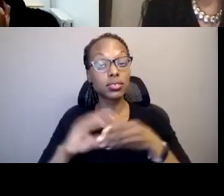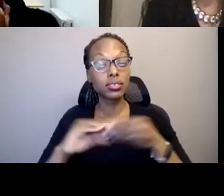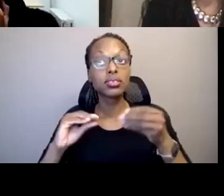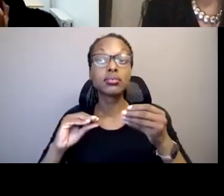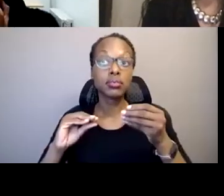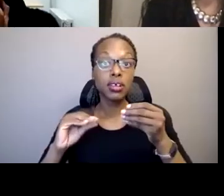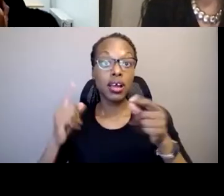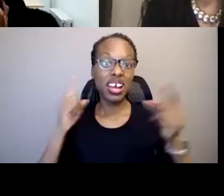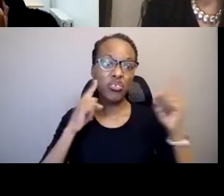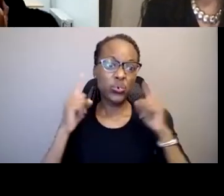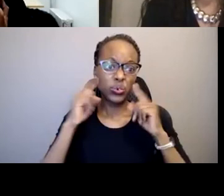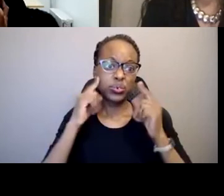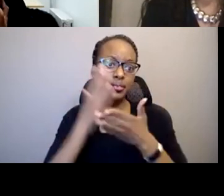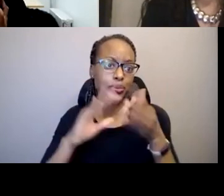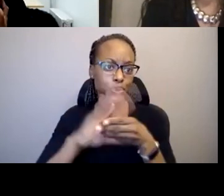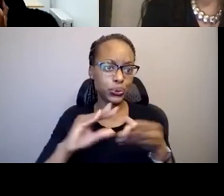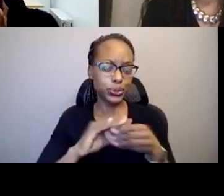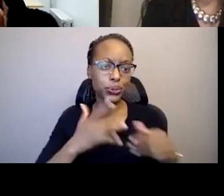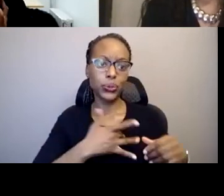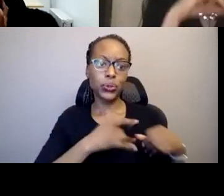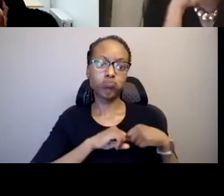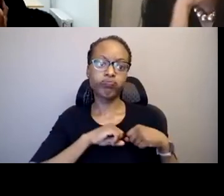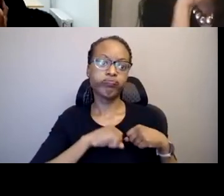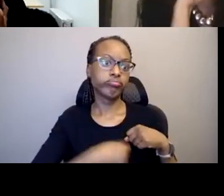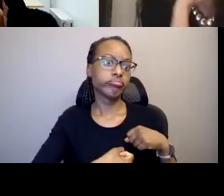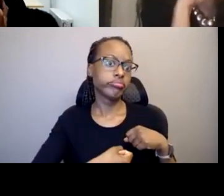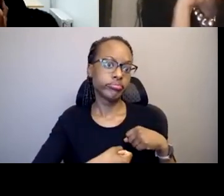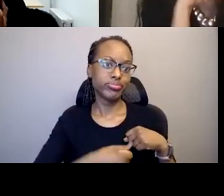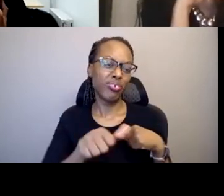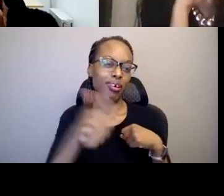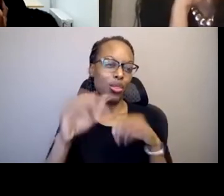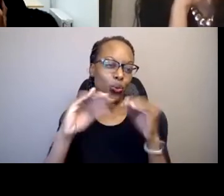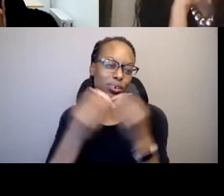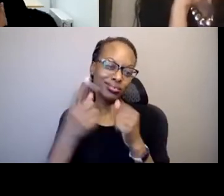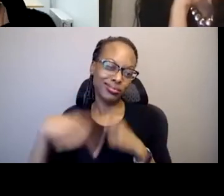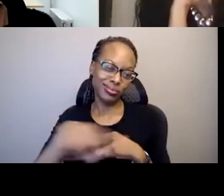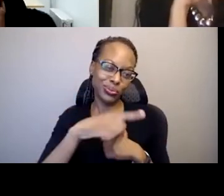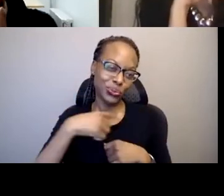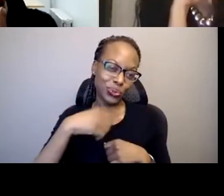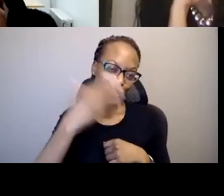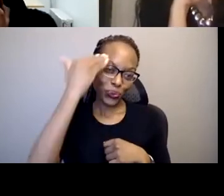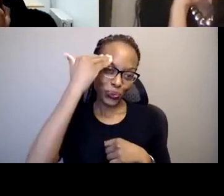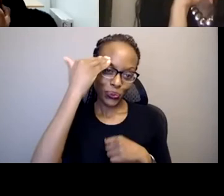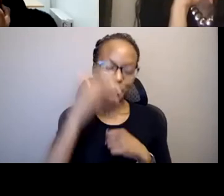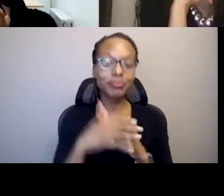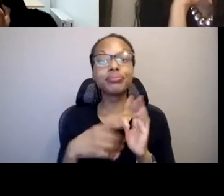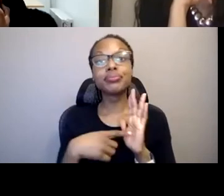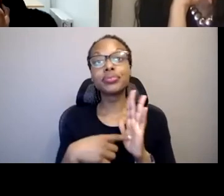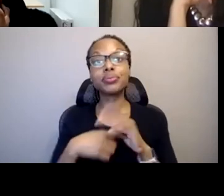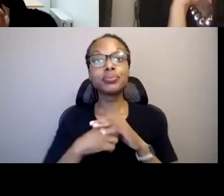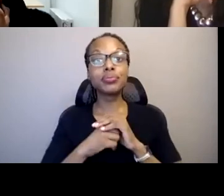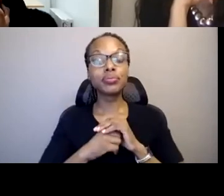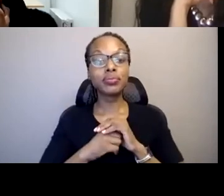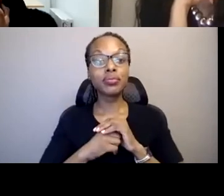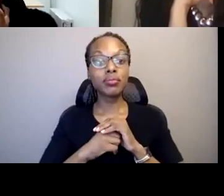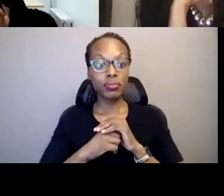are just heartbreaking for another organization that we know. For example, requiring a certain government